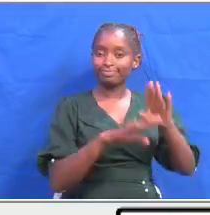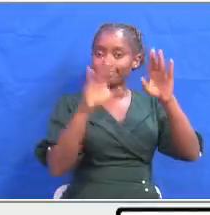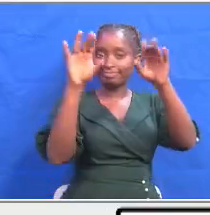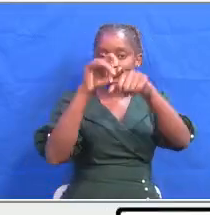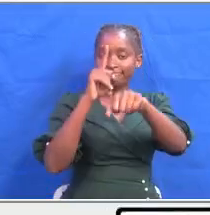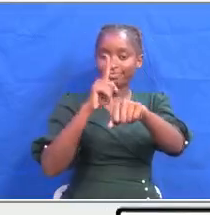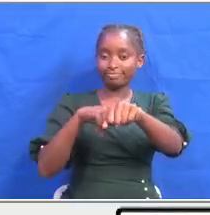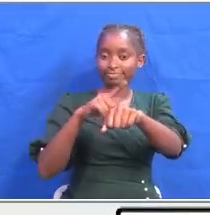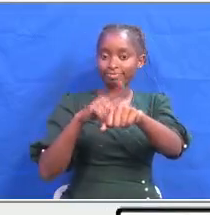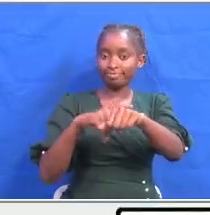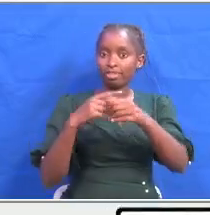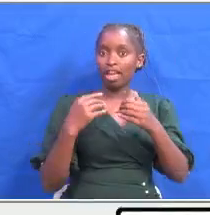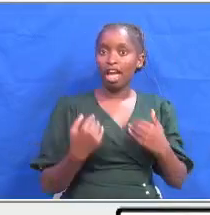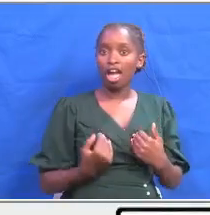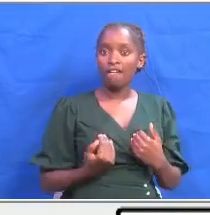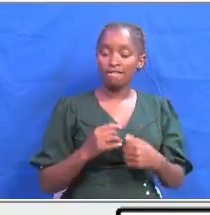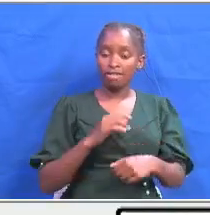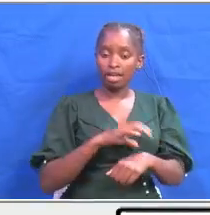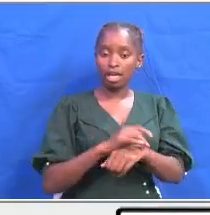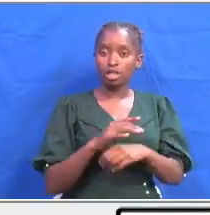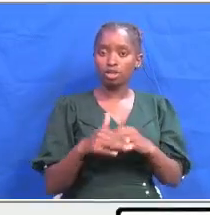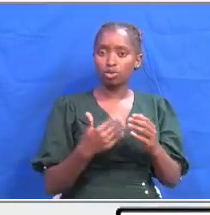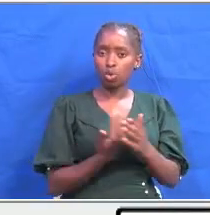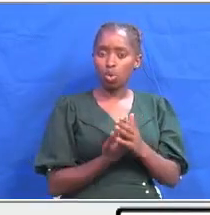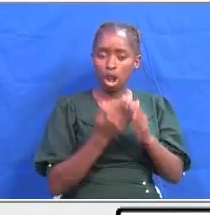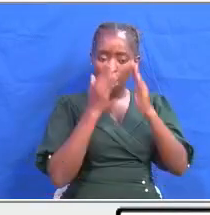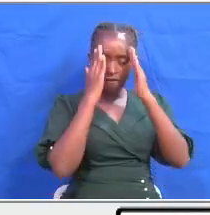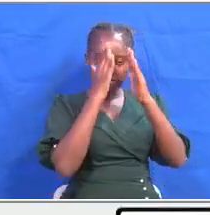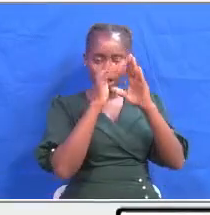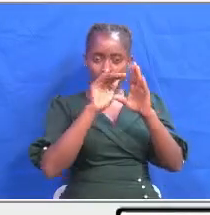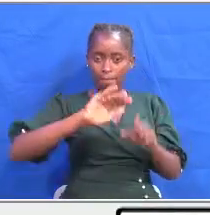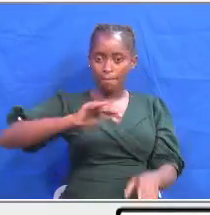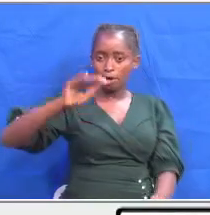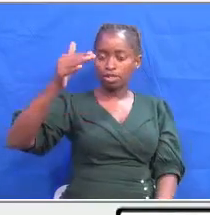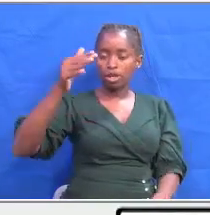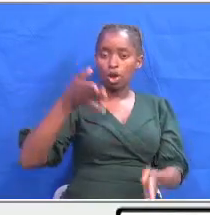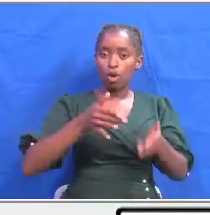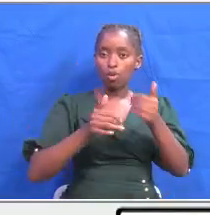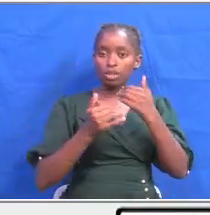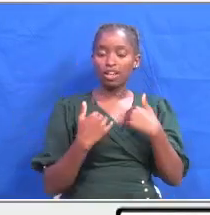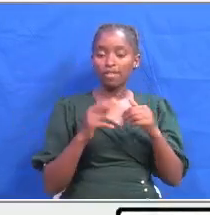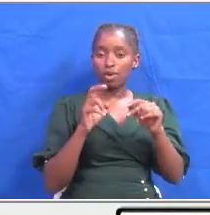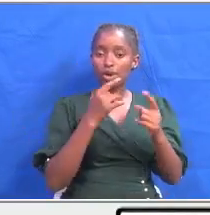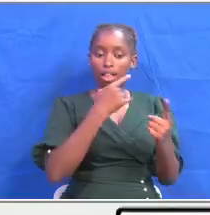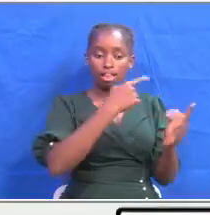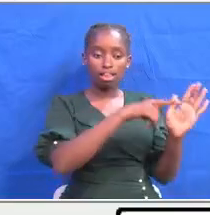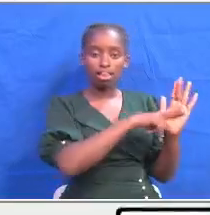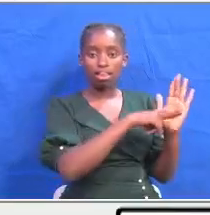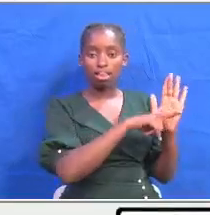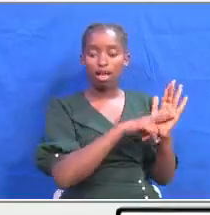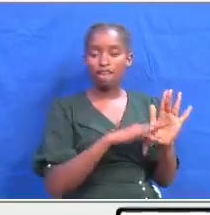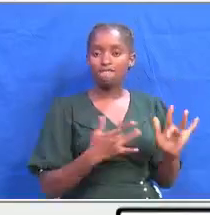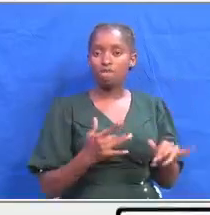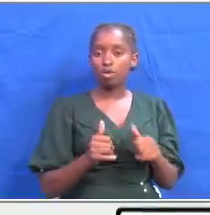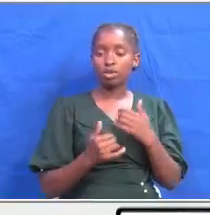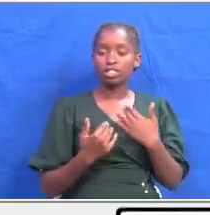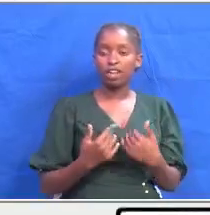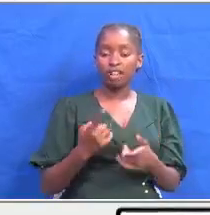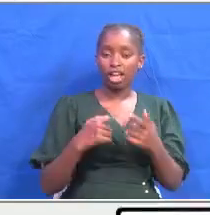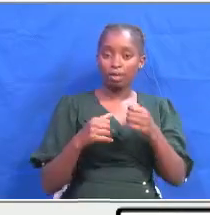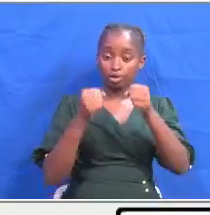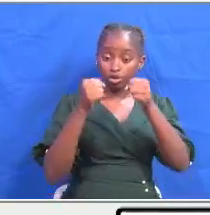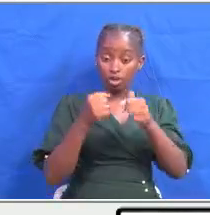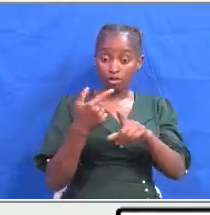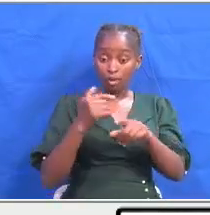moment captures the attention of the mountain. In a way, you would see the negative reaction that has really come strongly from the